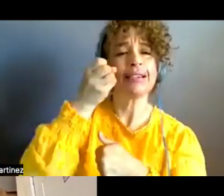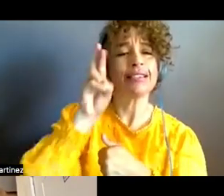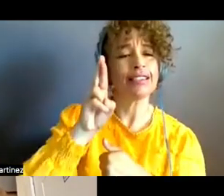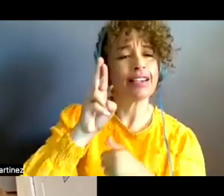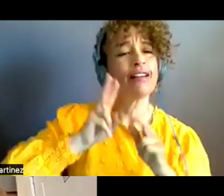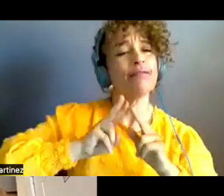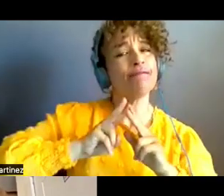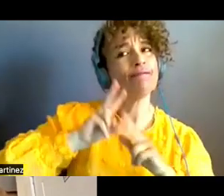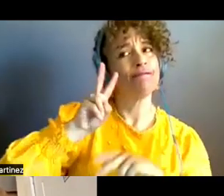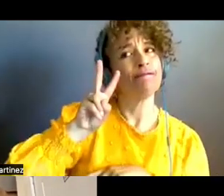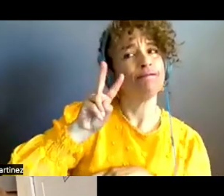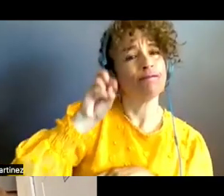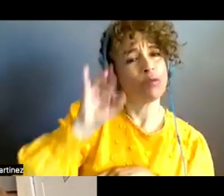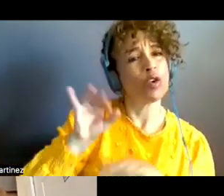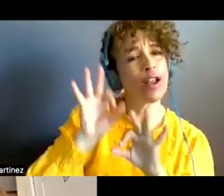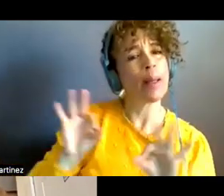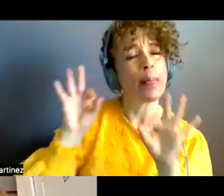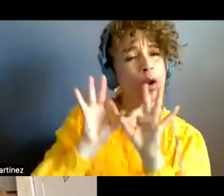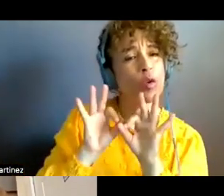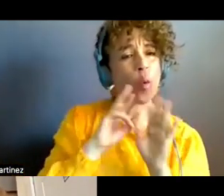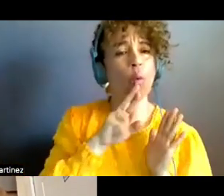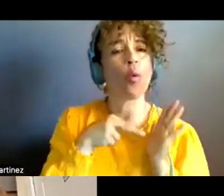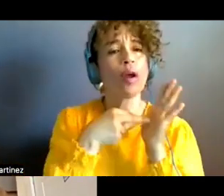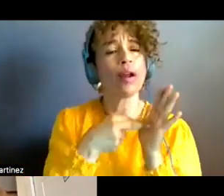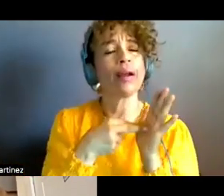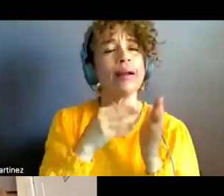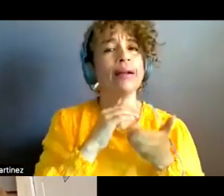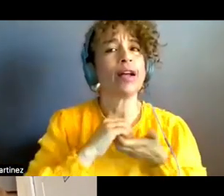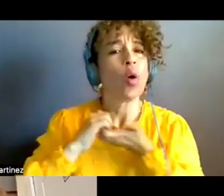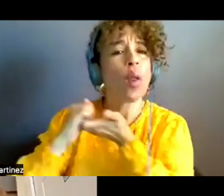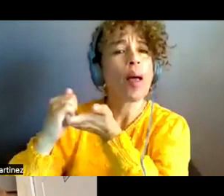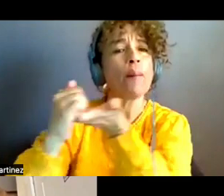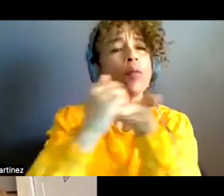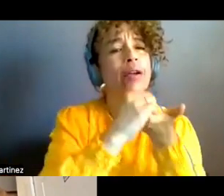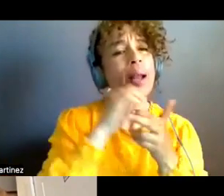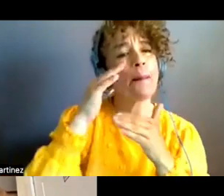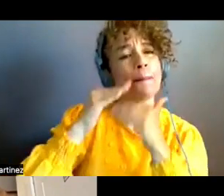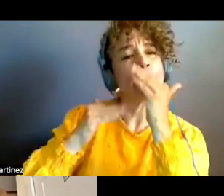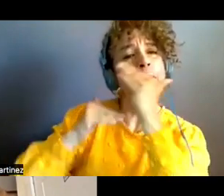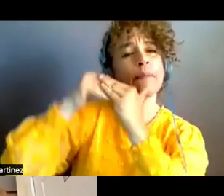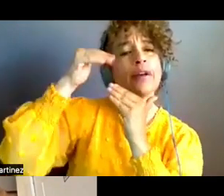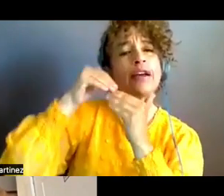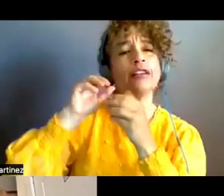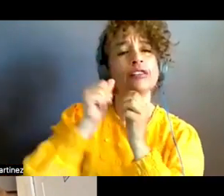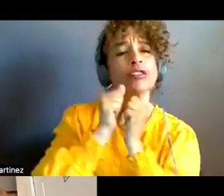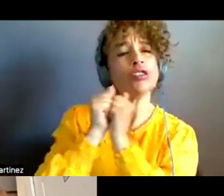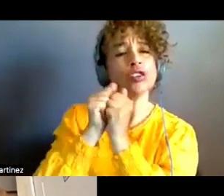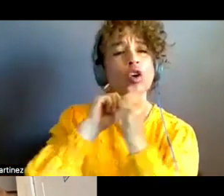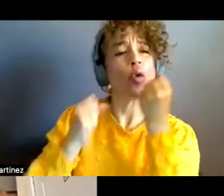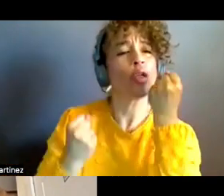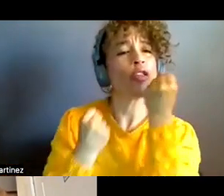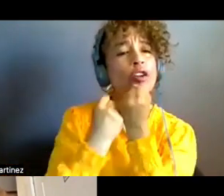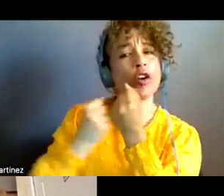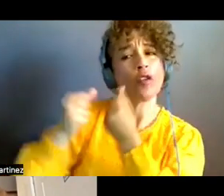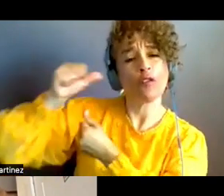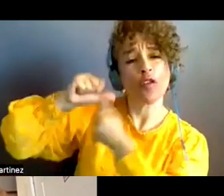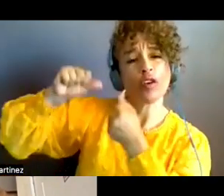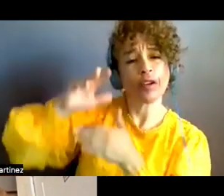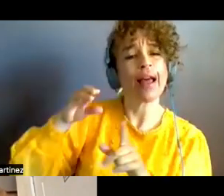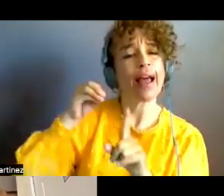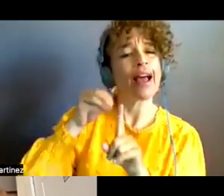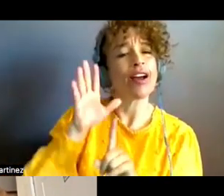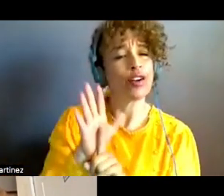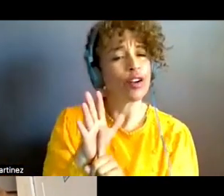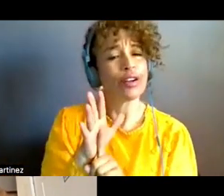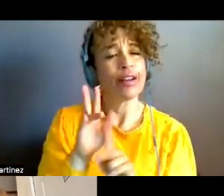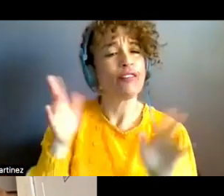very important role about collaboration and building unity and support for each other. Absolutely. And I'm